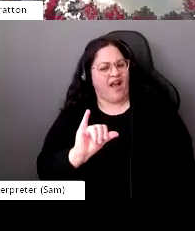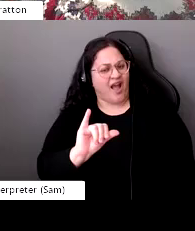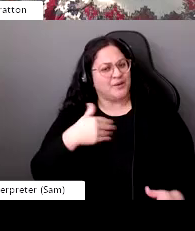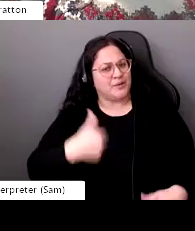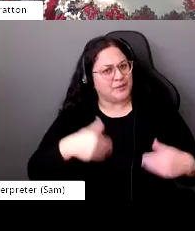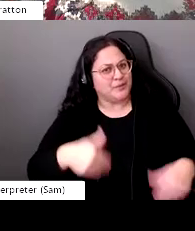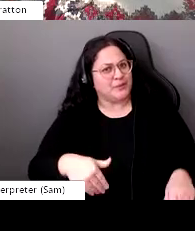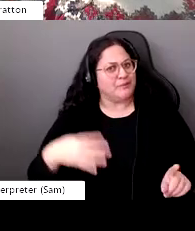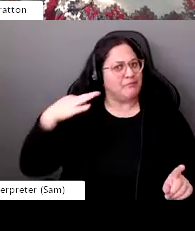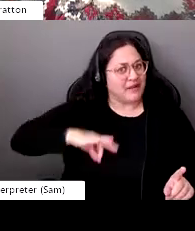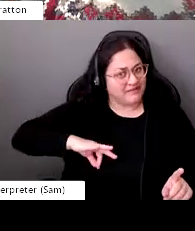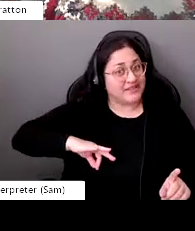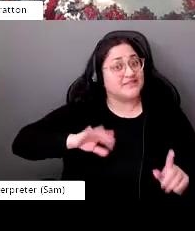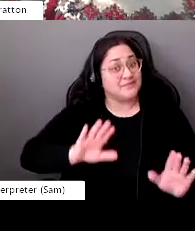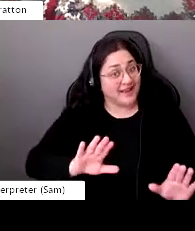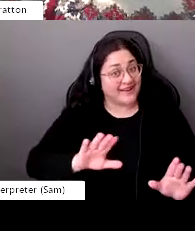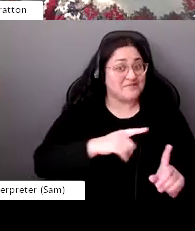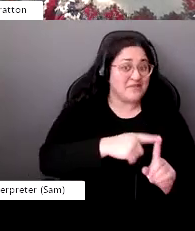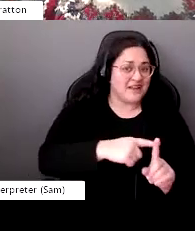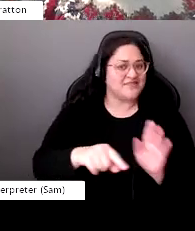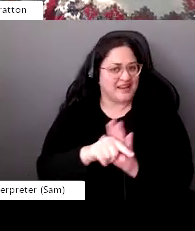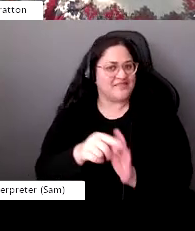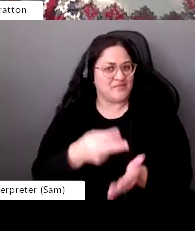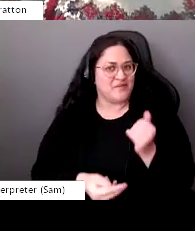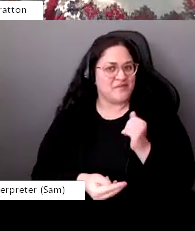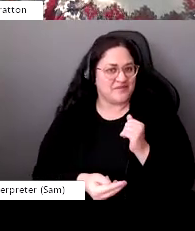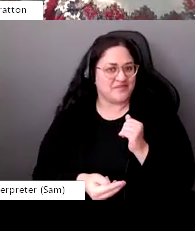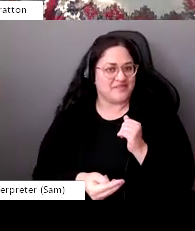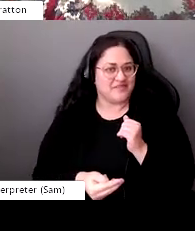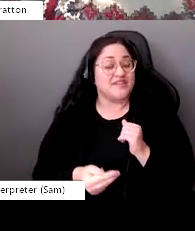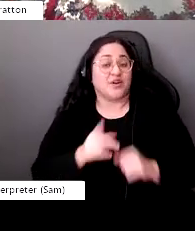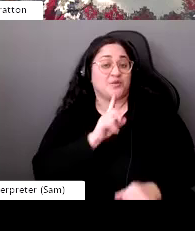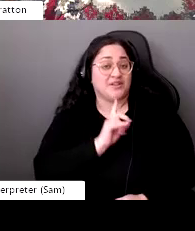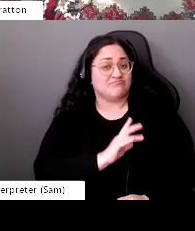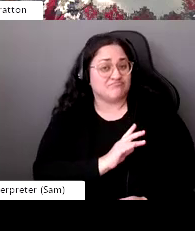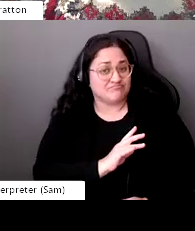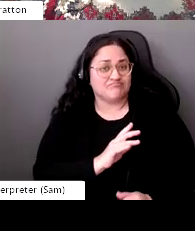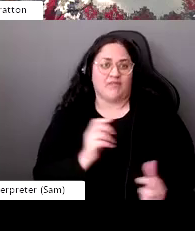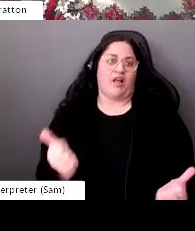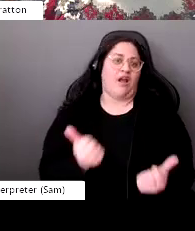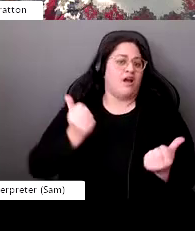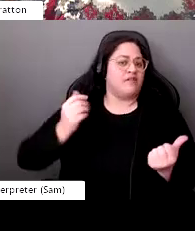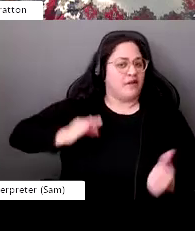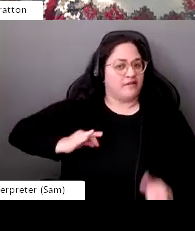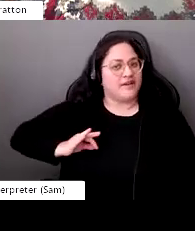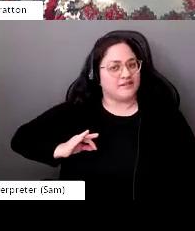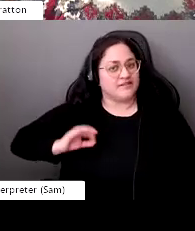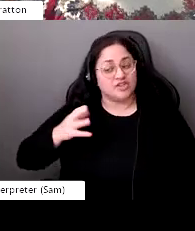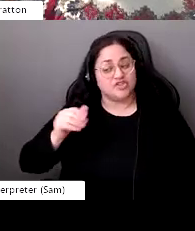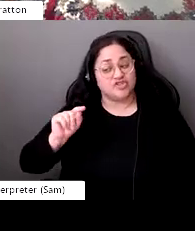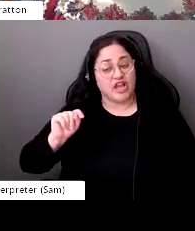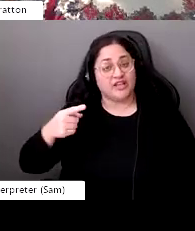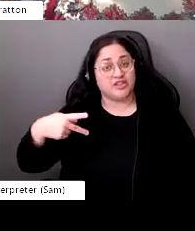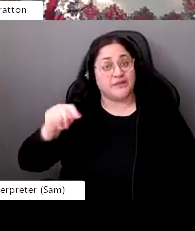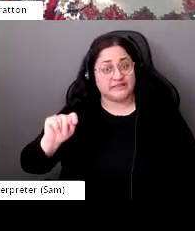AI as well. And ChatGPT, I think, is one of them. And they've even been good enough to make it available to you